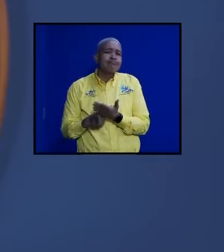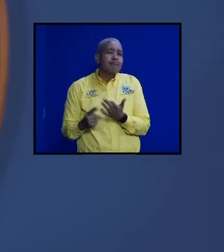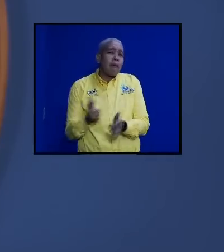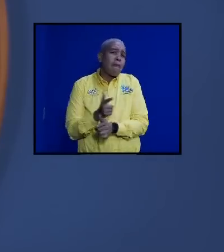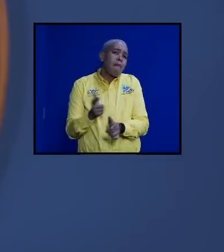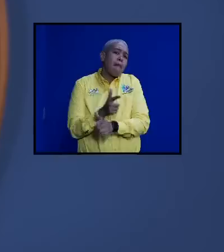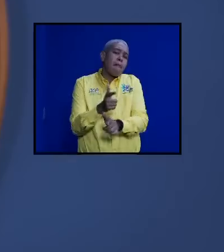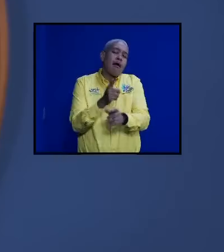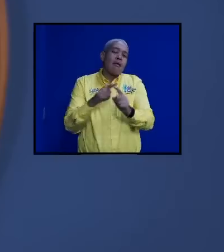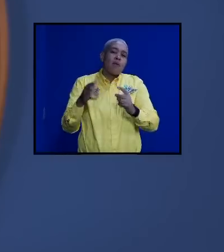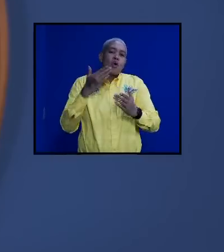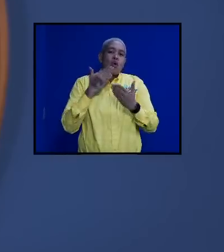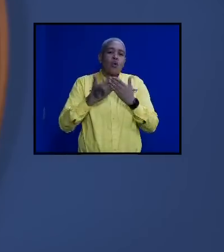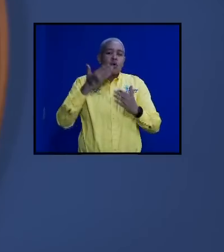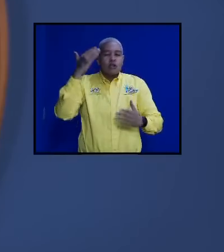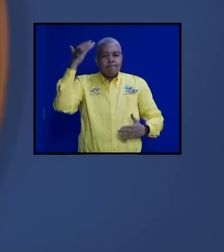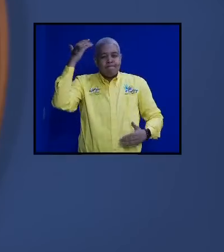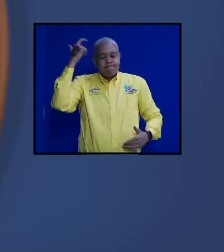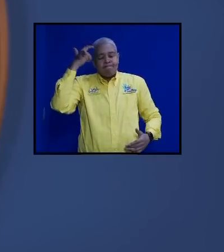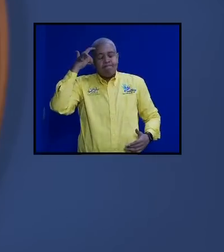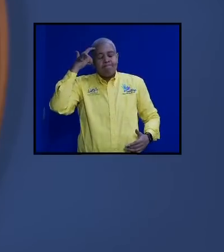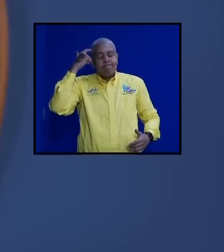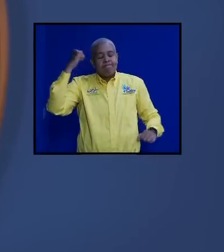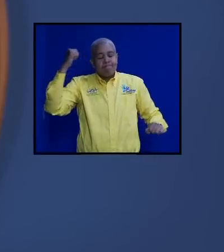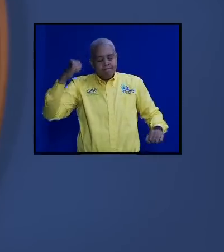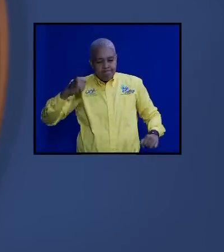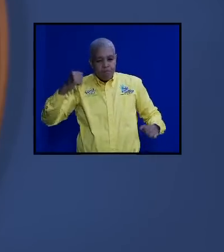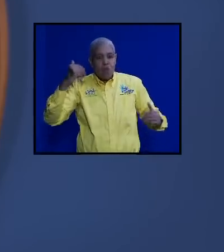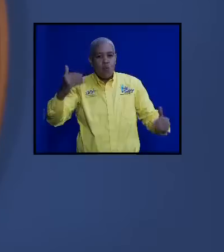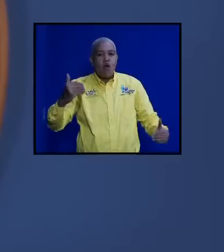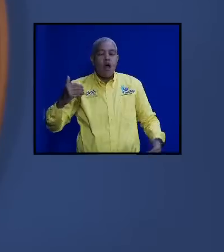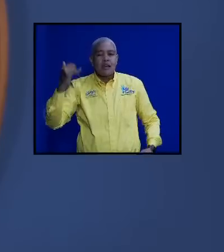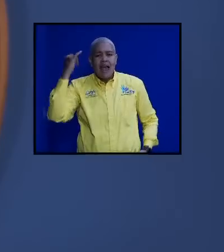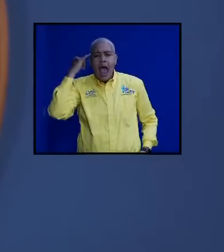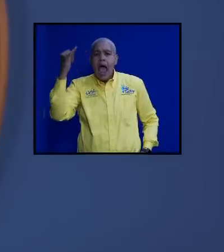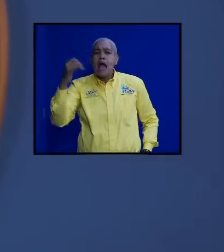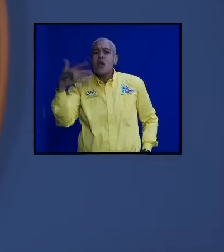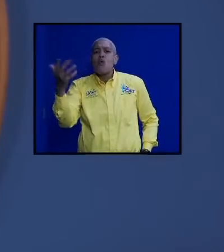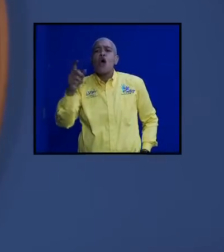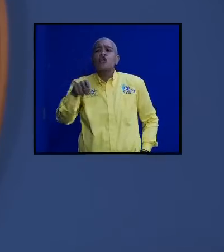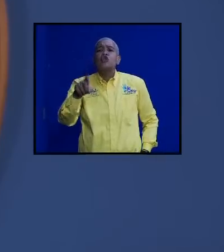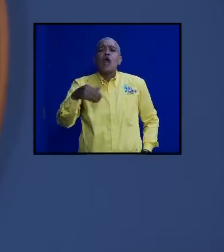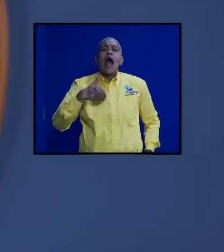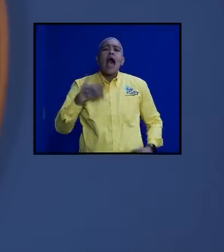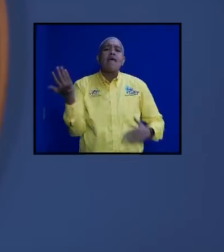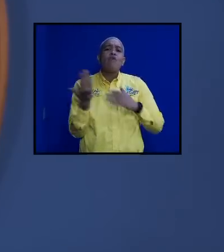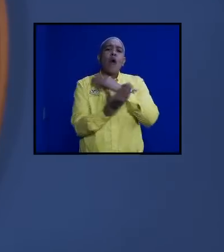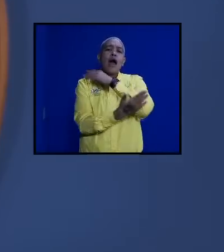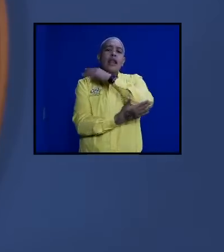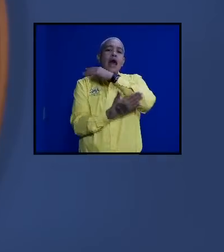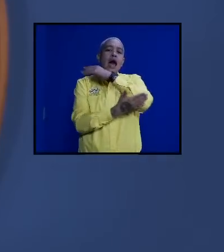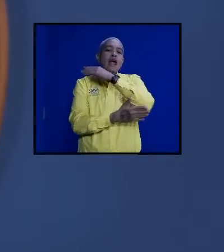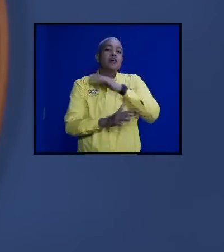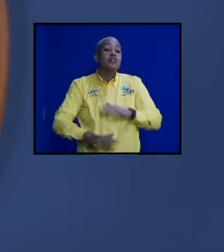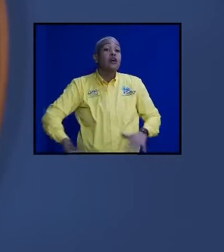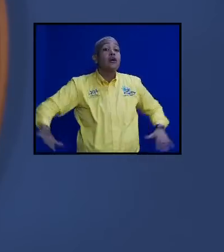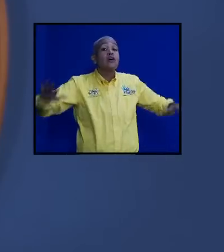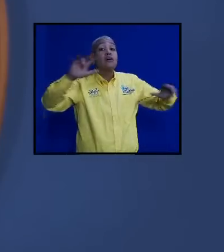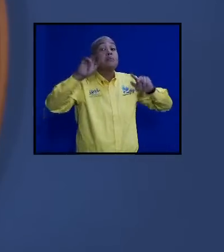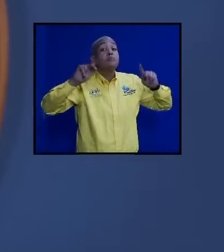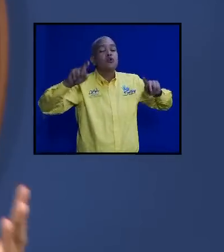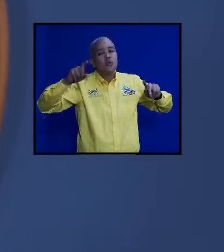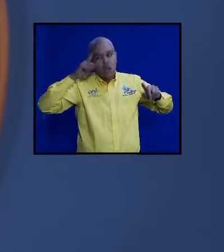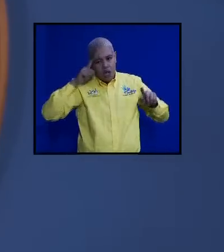What good sense prevailed? The idea was that there should be a national consensus